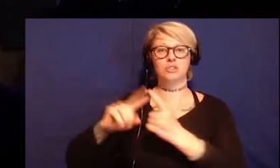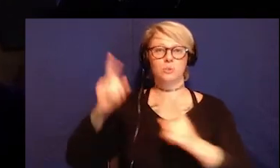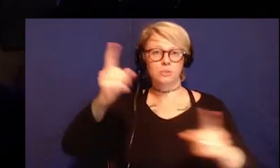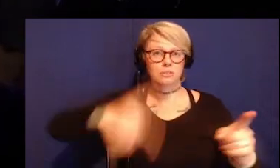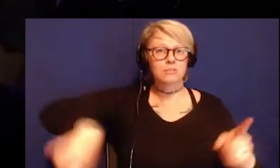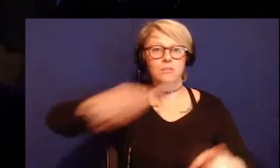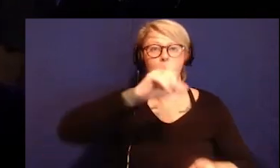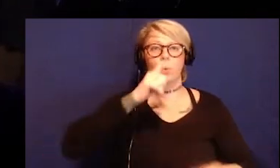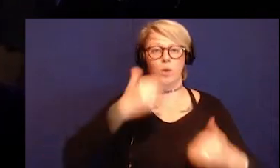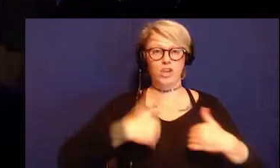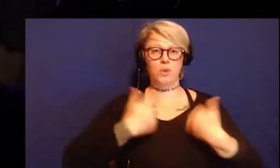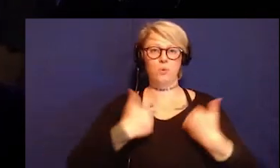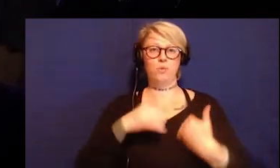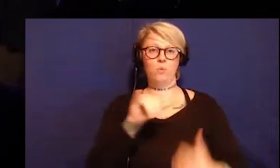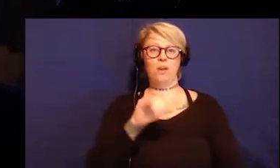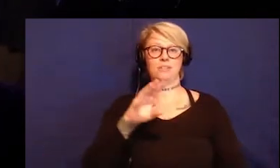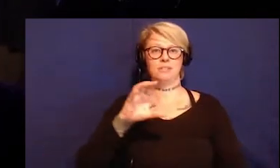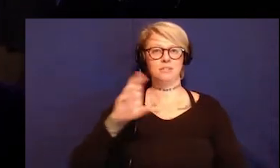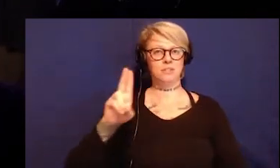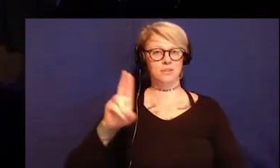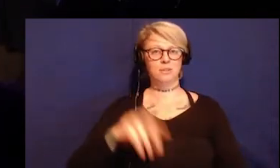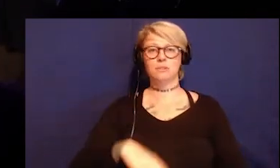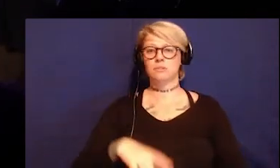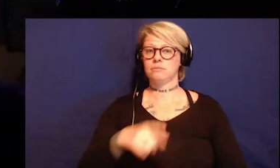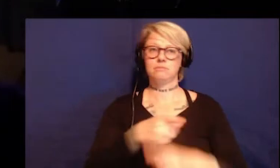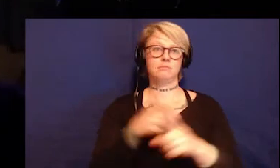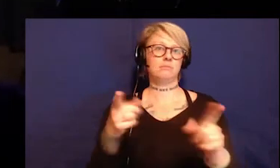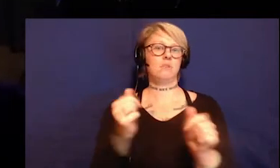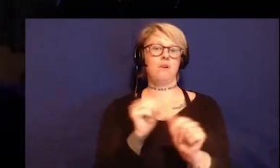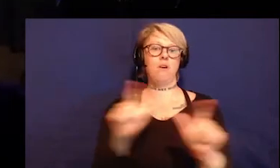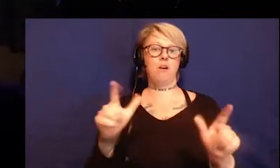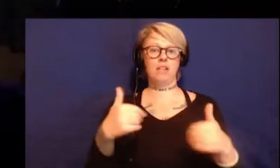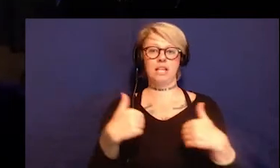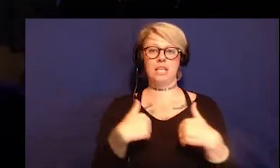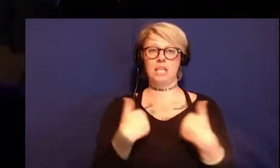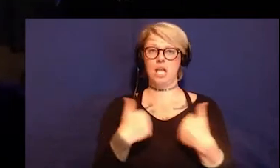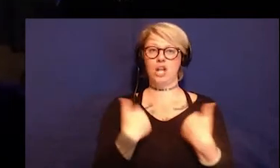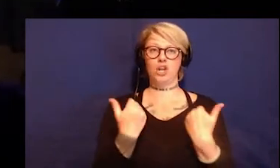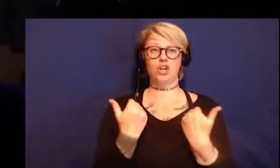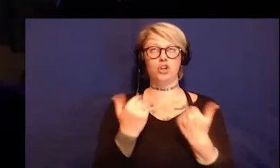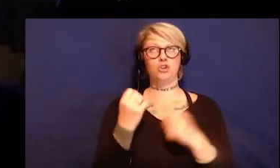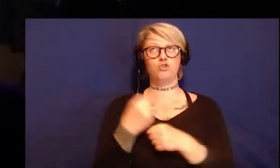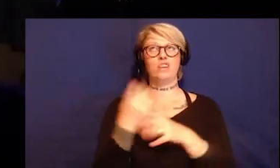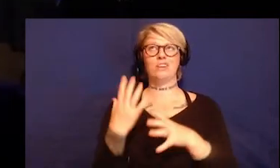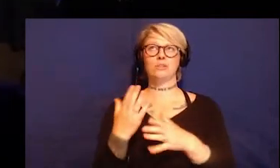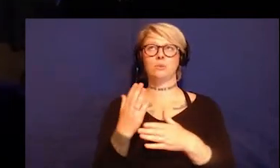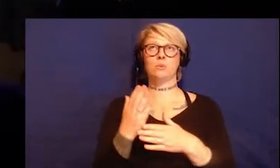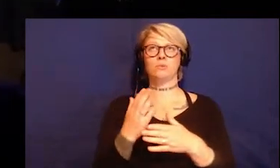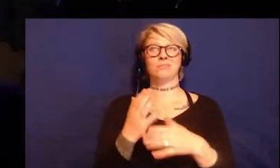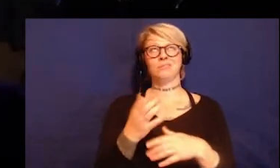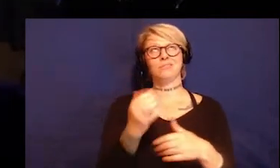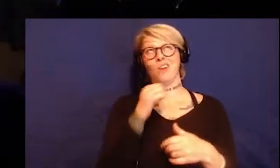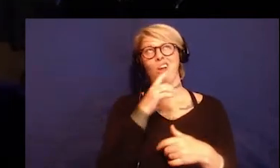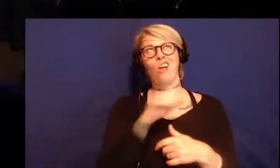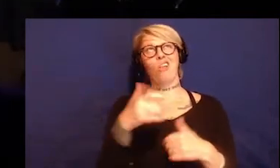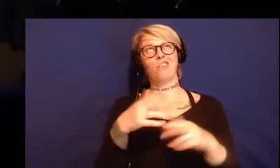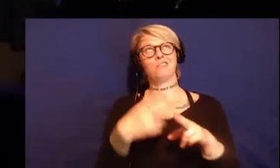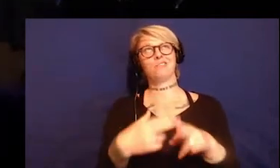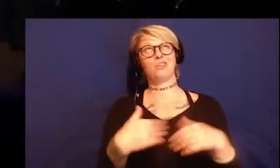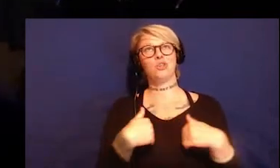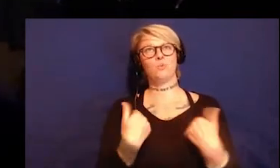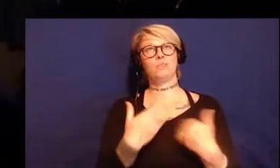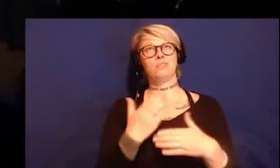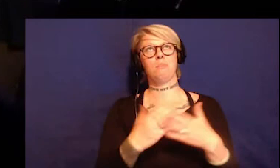youth, does amazing one-on-one work with them, all of our young creators, because they're not all youth. Some of them are like 30. But I just want to say that